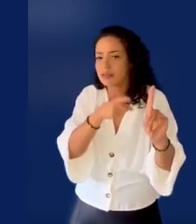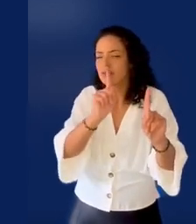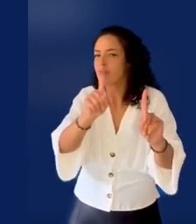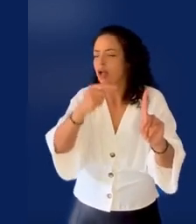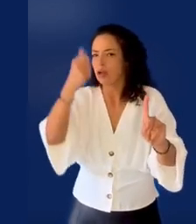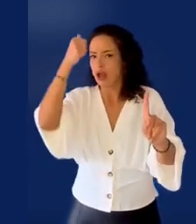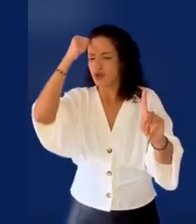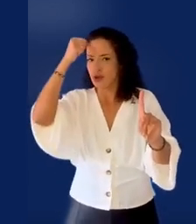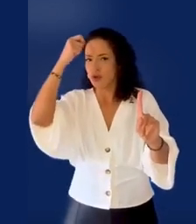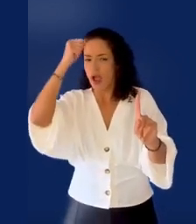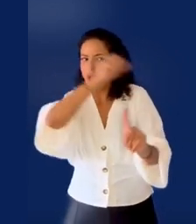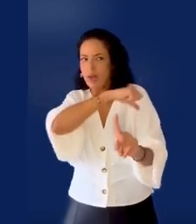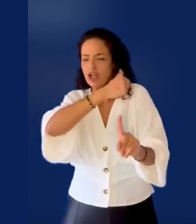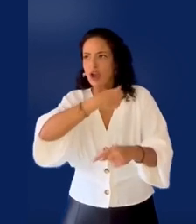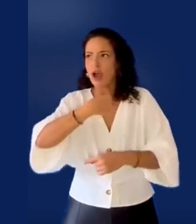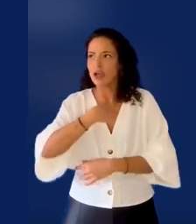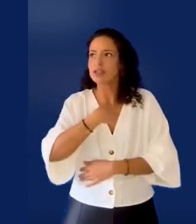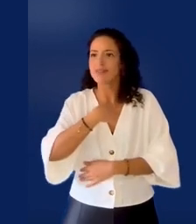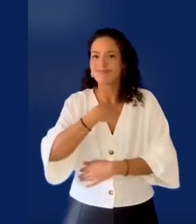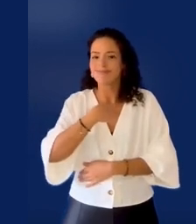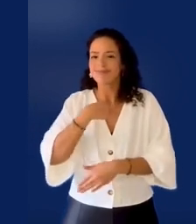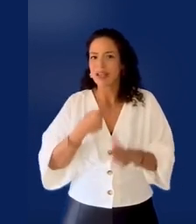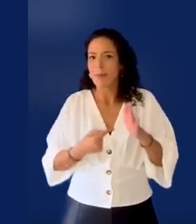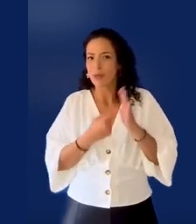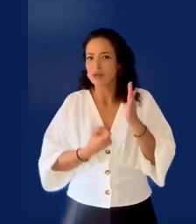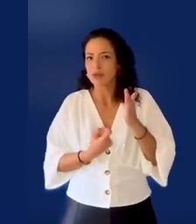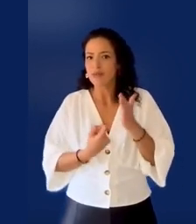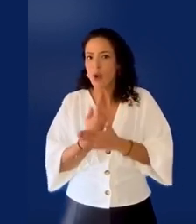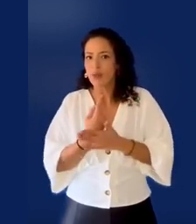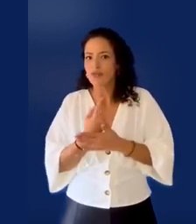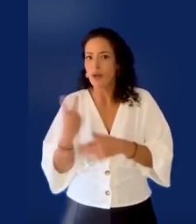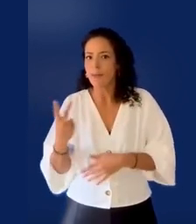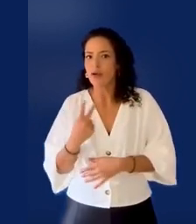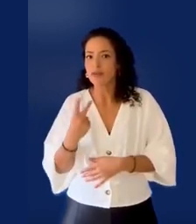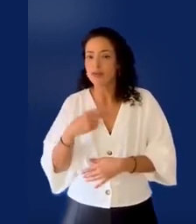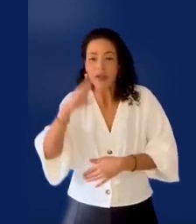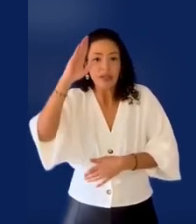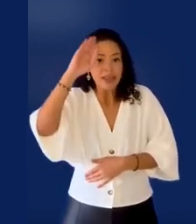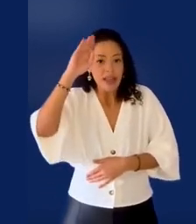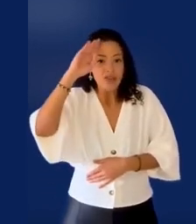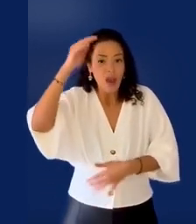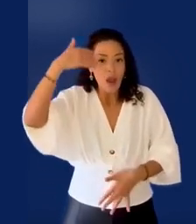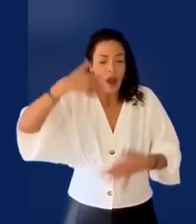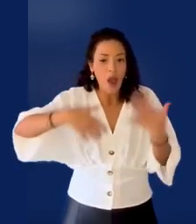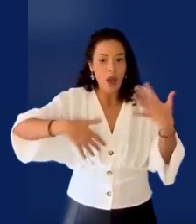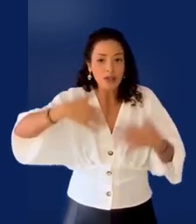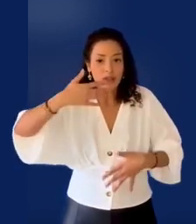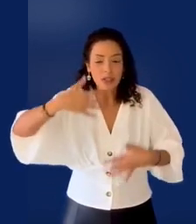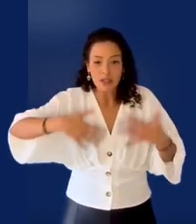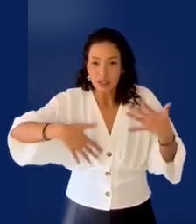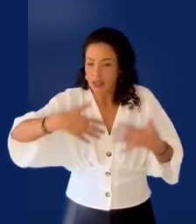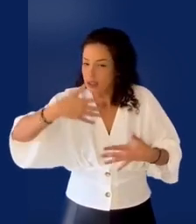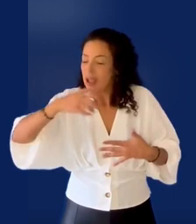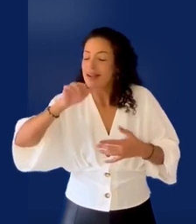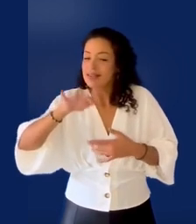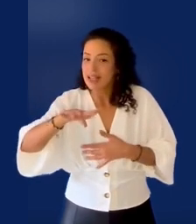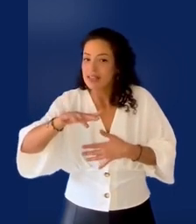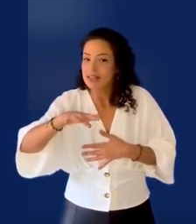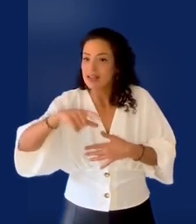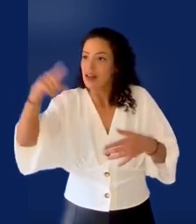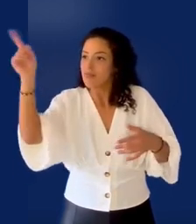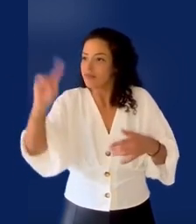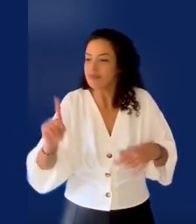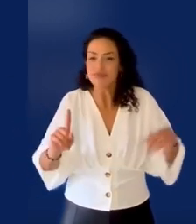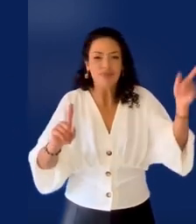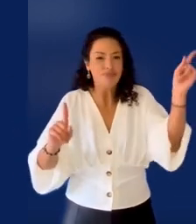in me knew that this was an important moment for both of us. Because danger, hurt, pain and struggle do exist. The roar of thunder will